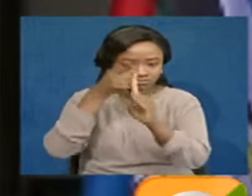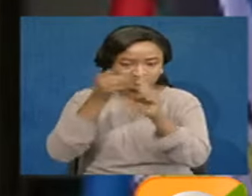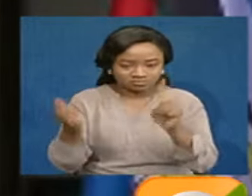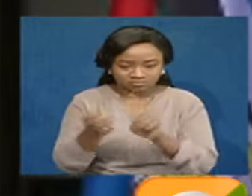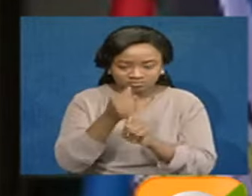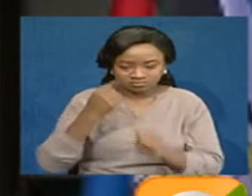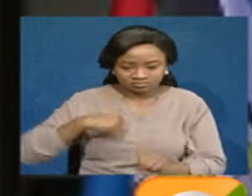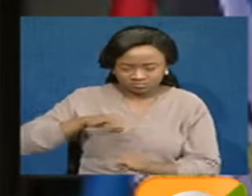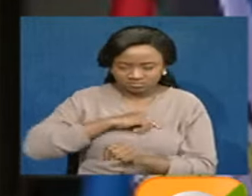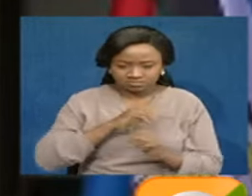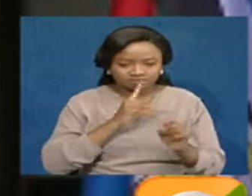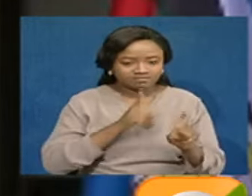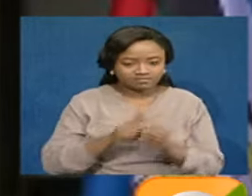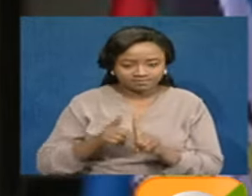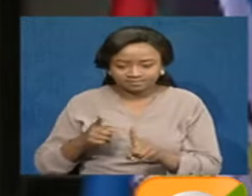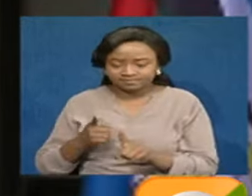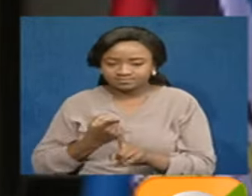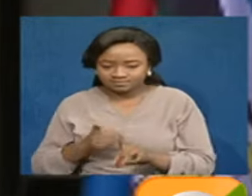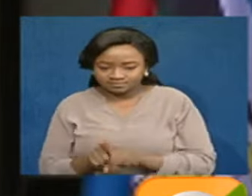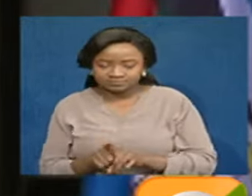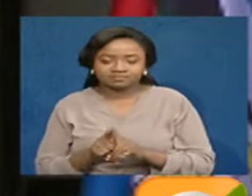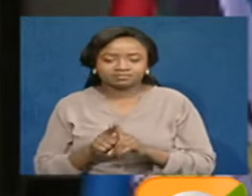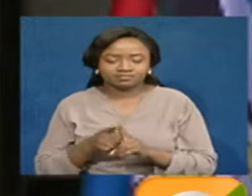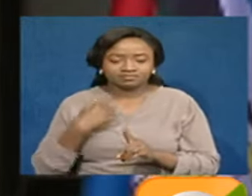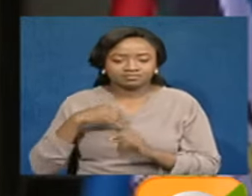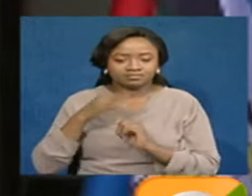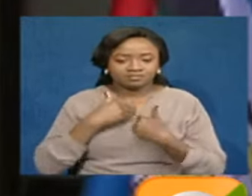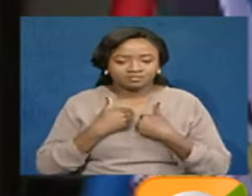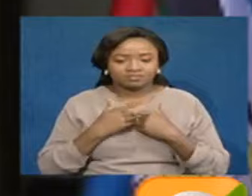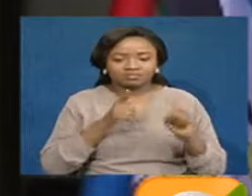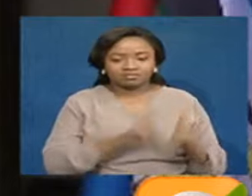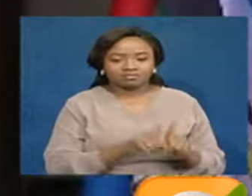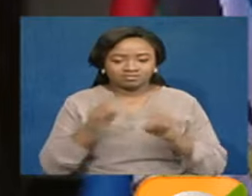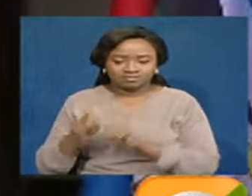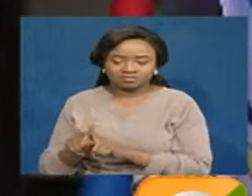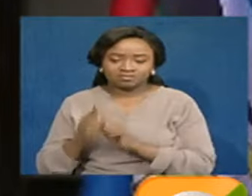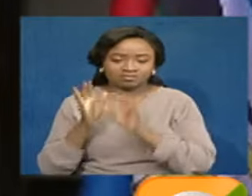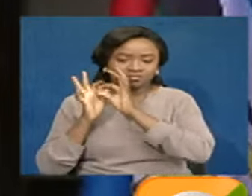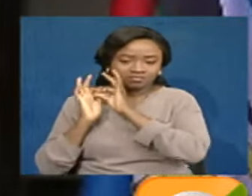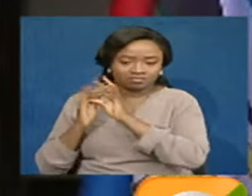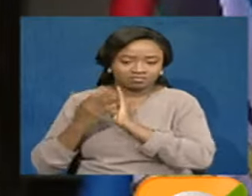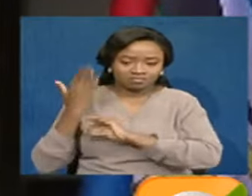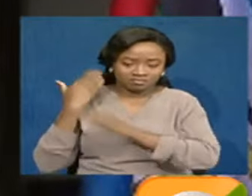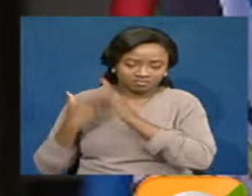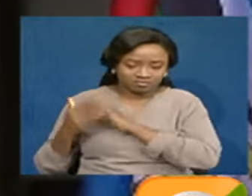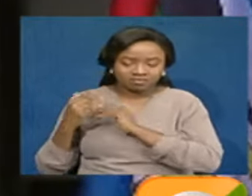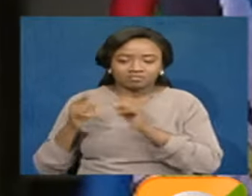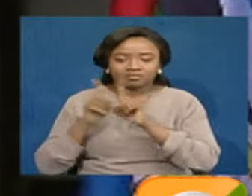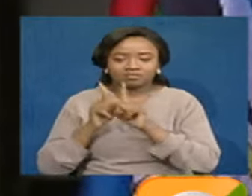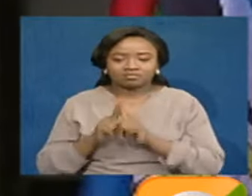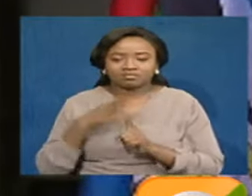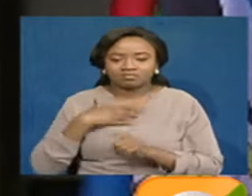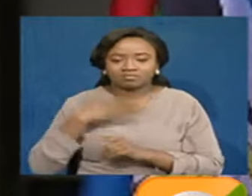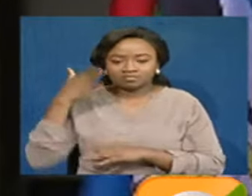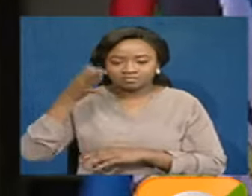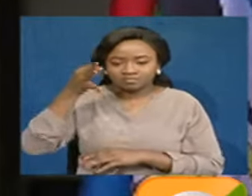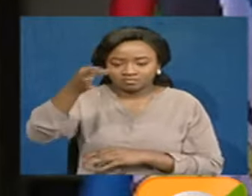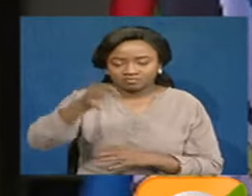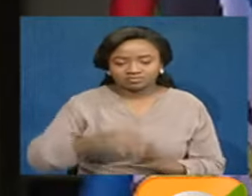sisters, joined by the permanent bonds of our common heritage and our common future.